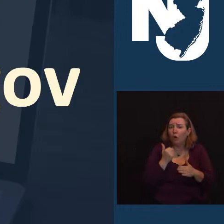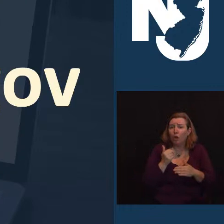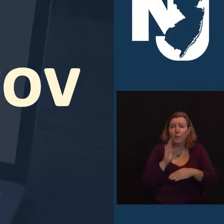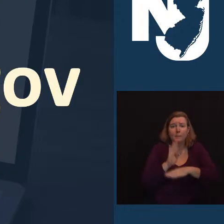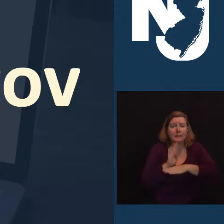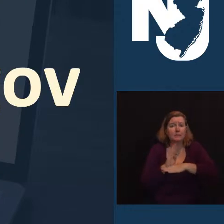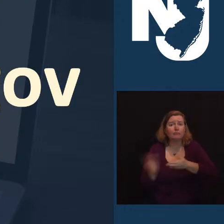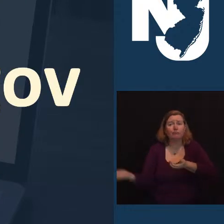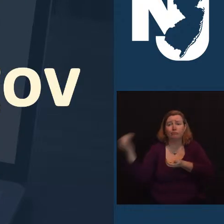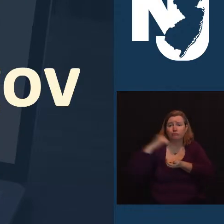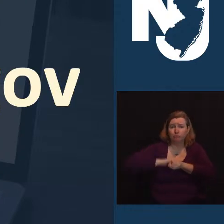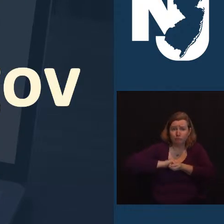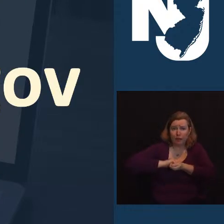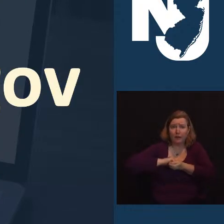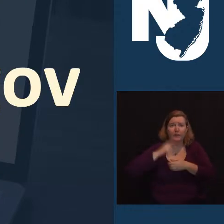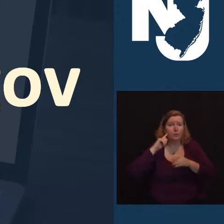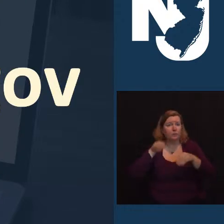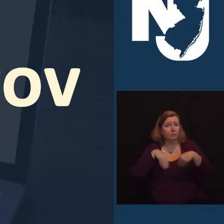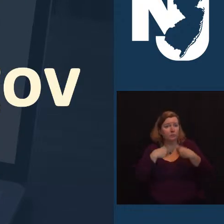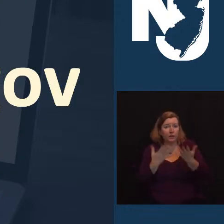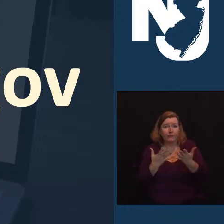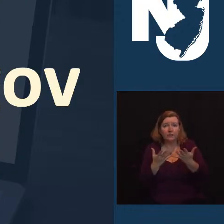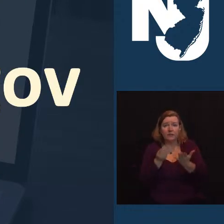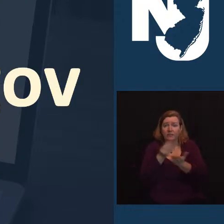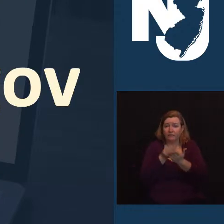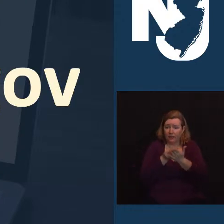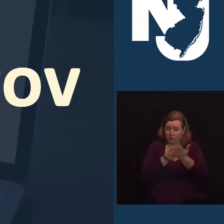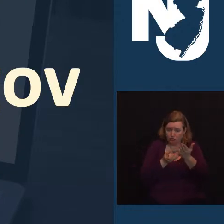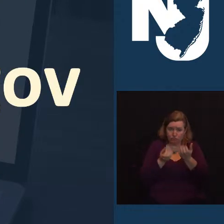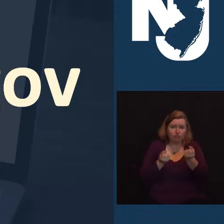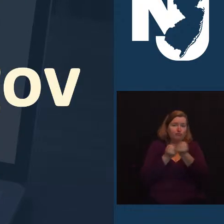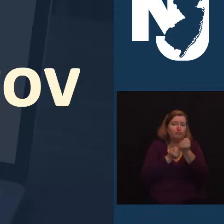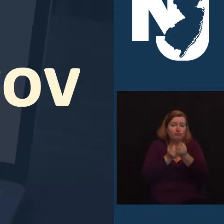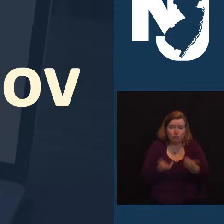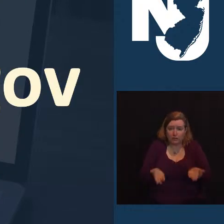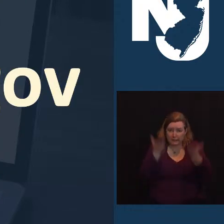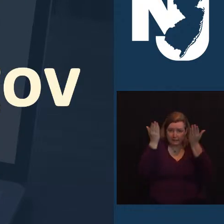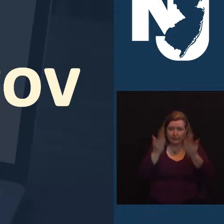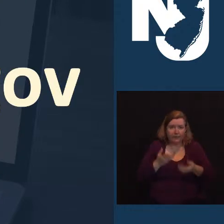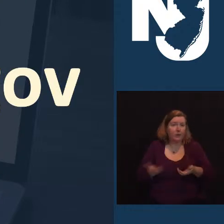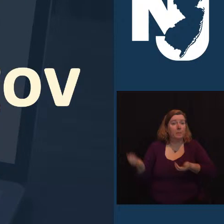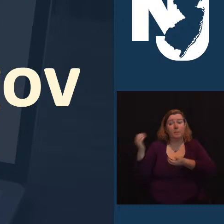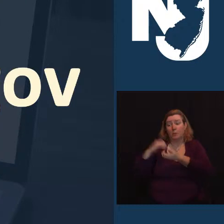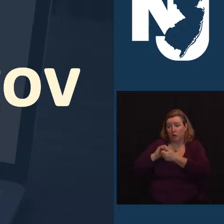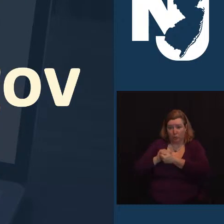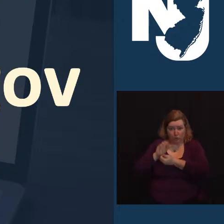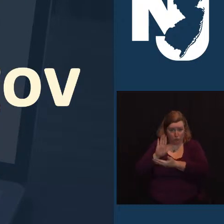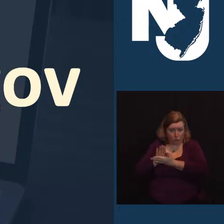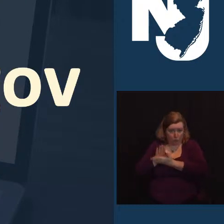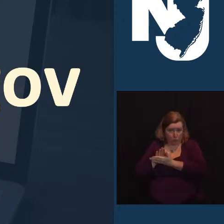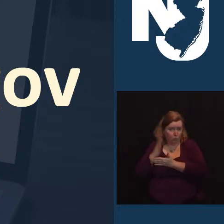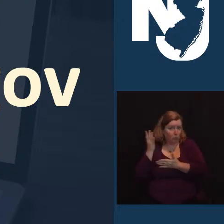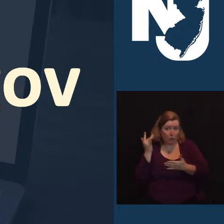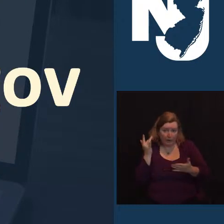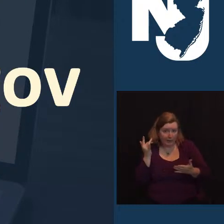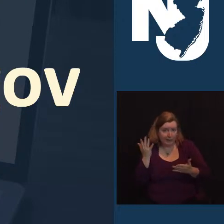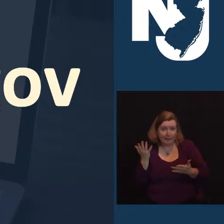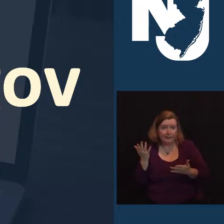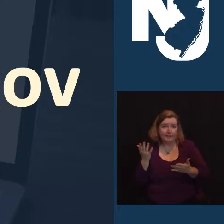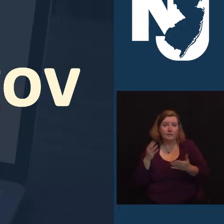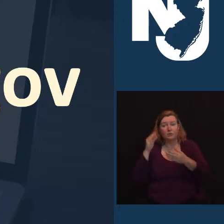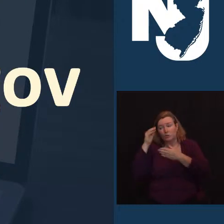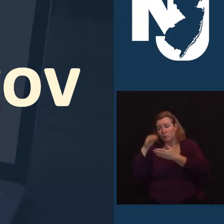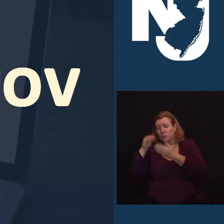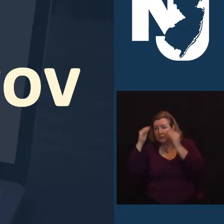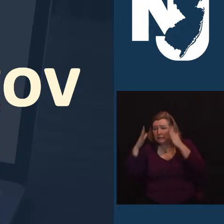community to provide the financial supports they need, partnerships with our schools to get our students and educators back into the classroom,